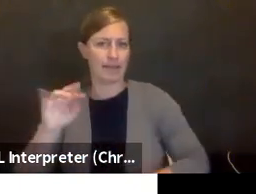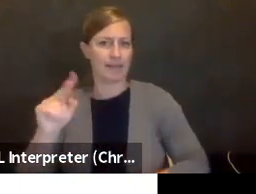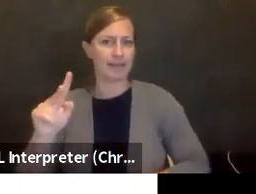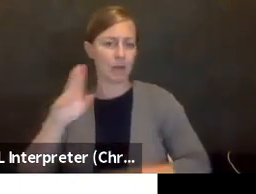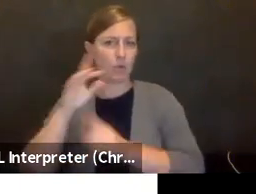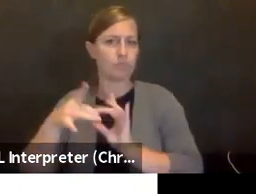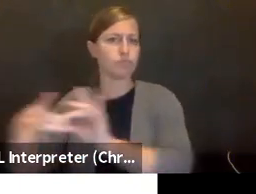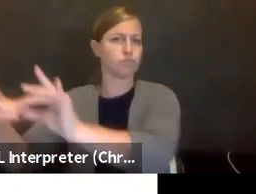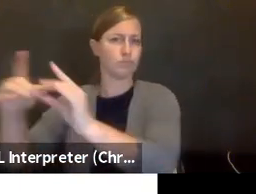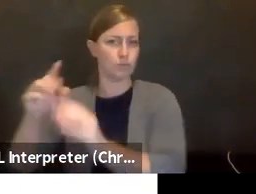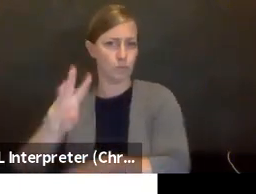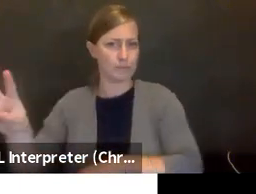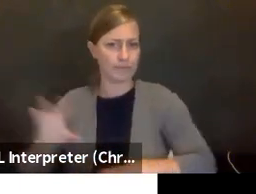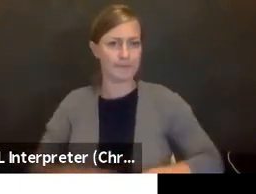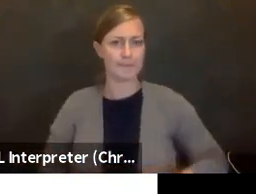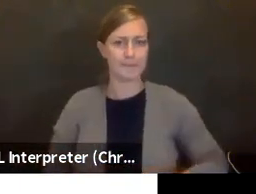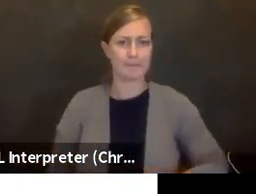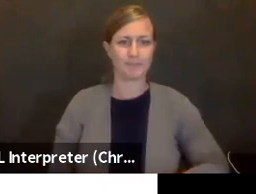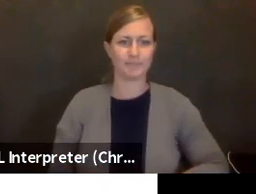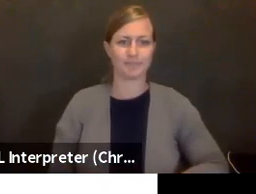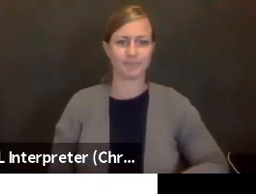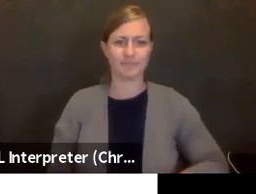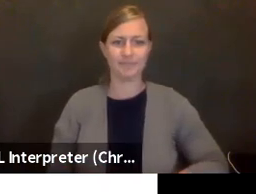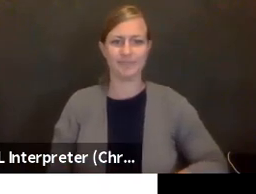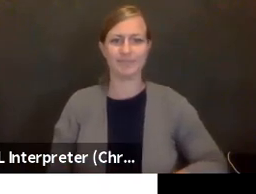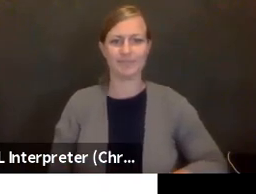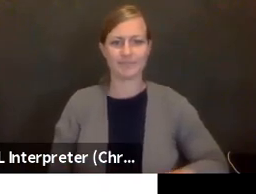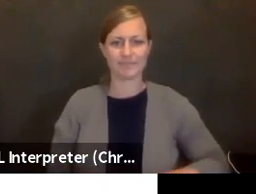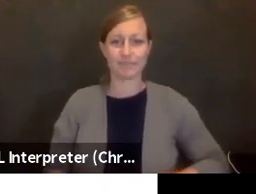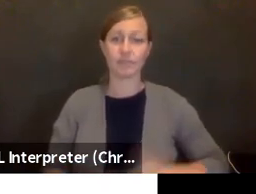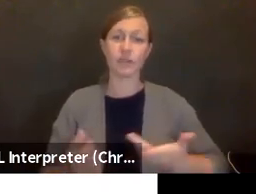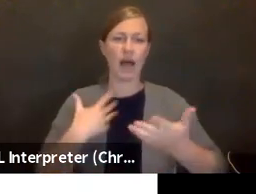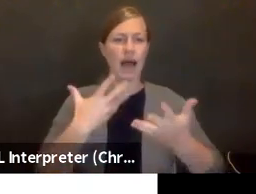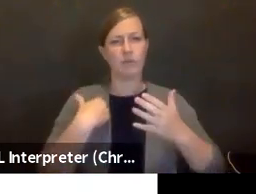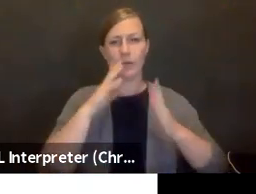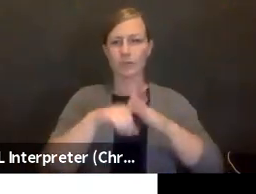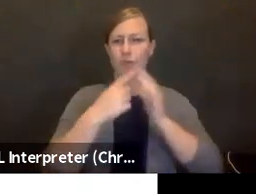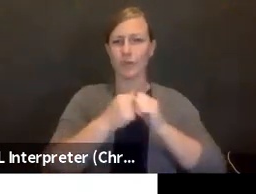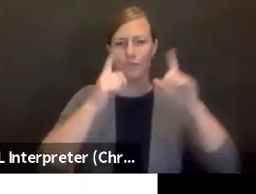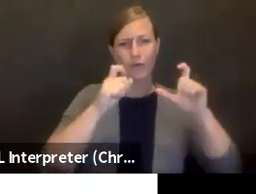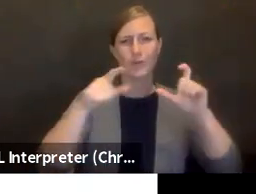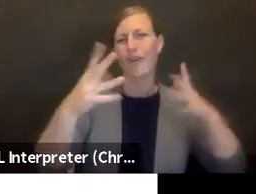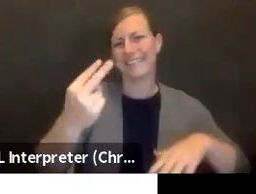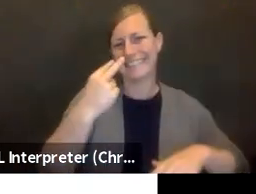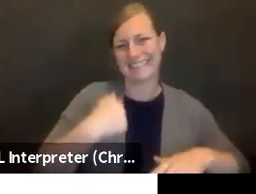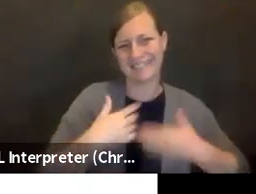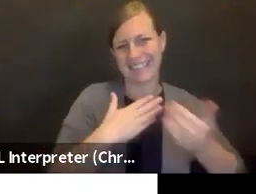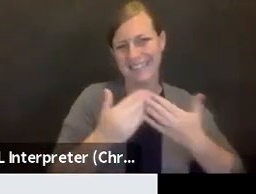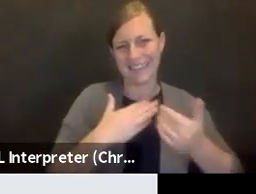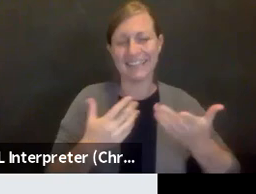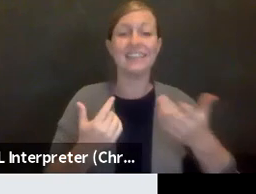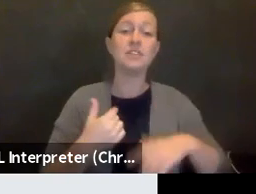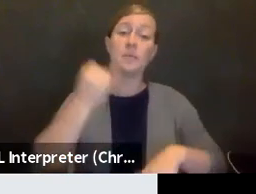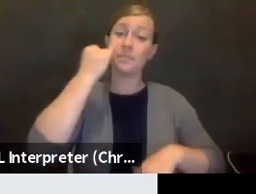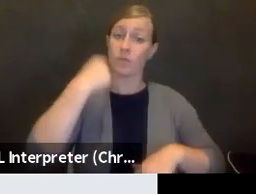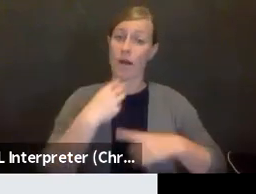to a website. So I'm going to start simply with photo. And since you already see me, I'm okay with that. So if I click